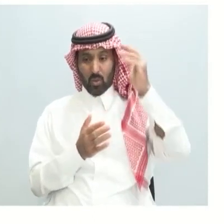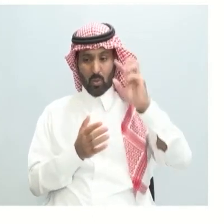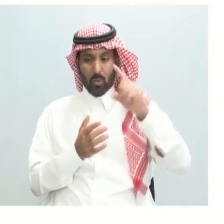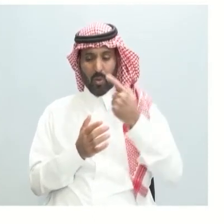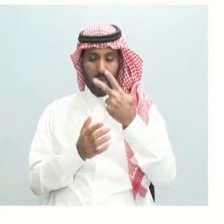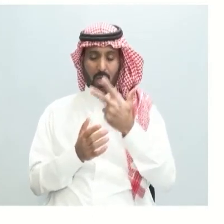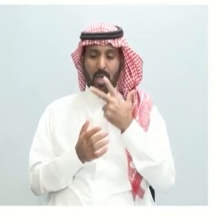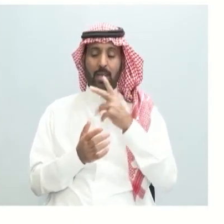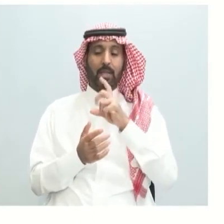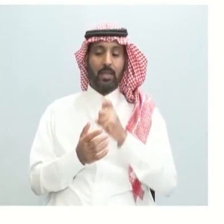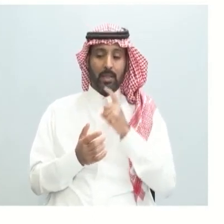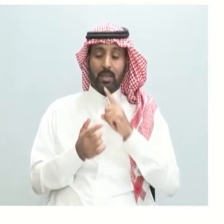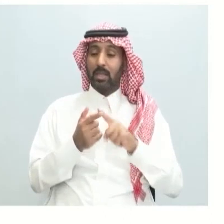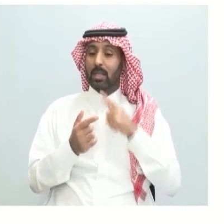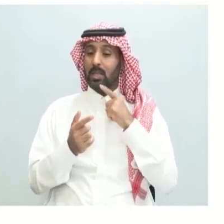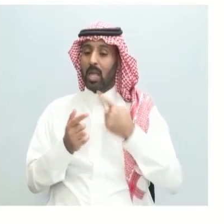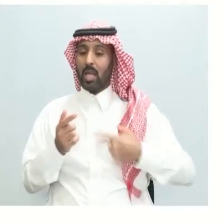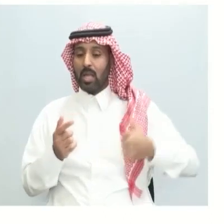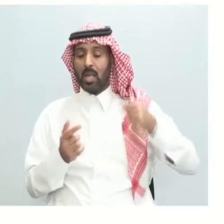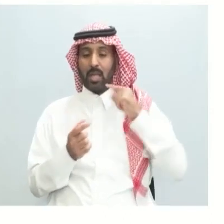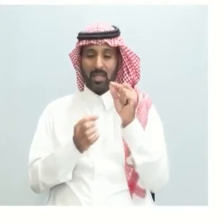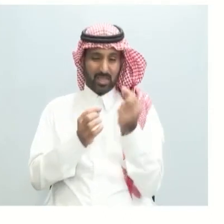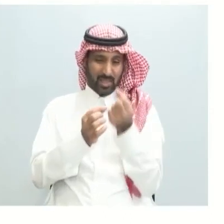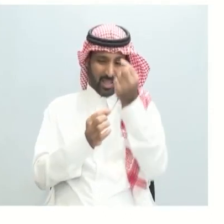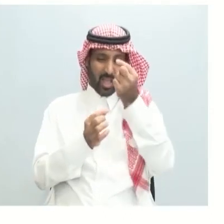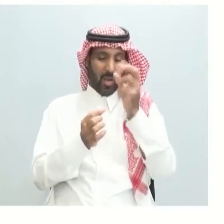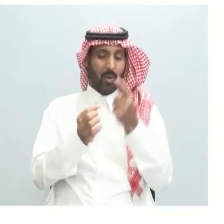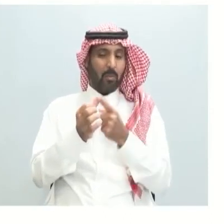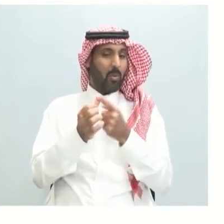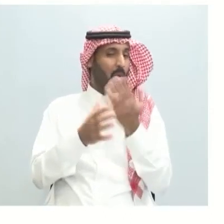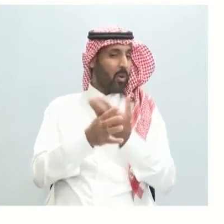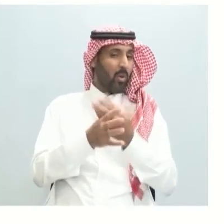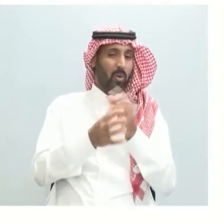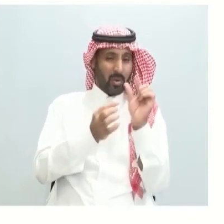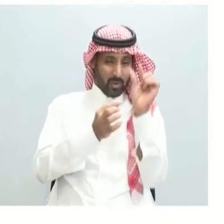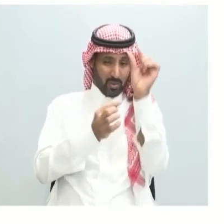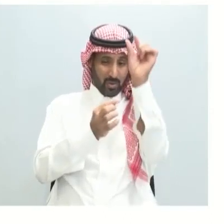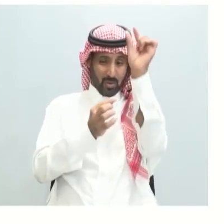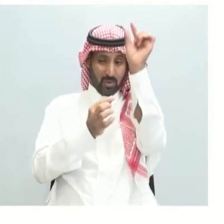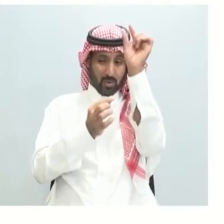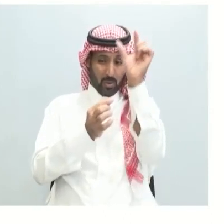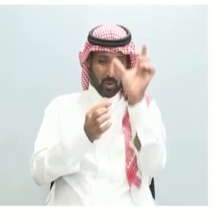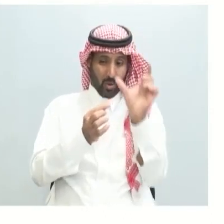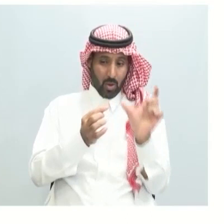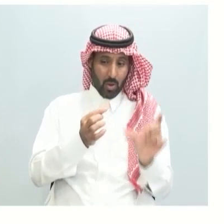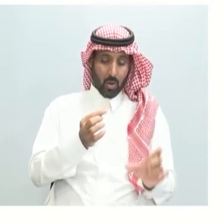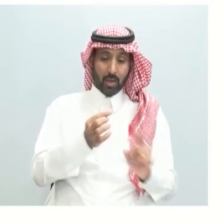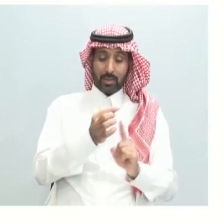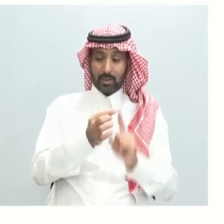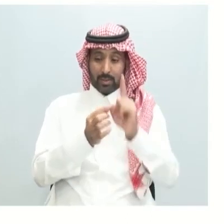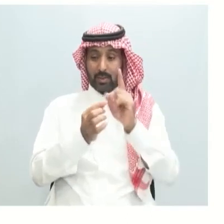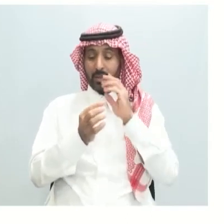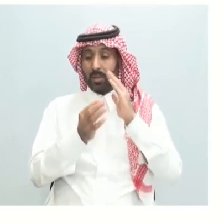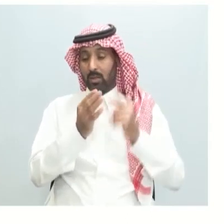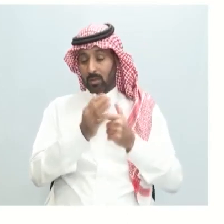is also called the needle because of its top section that gets as thin as a needle as it tapers to the top. The building took 6 years